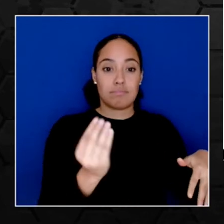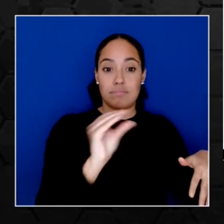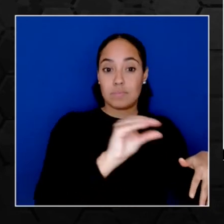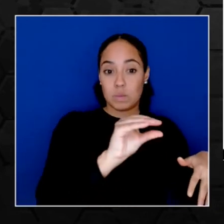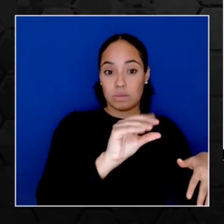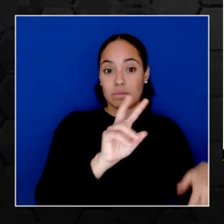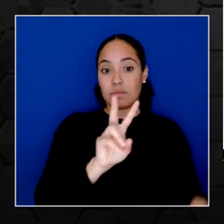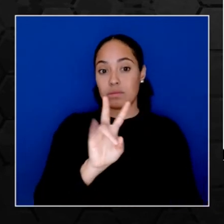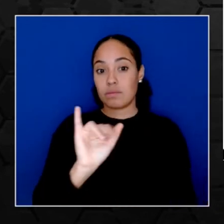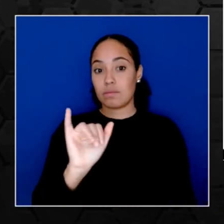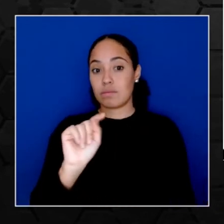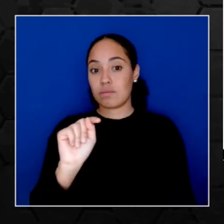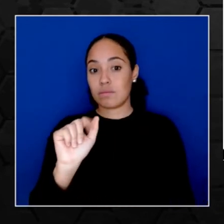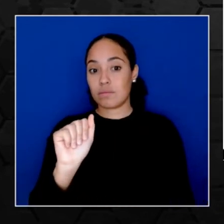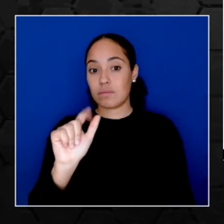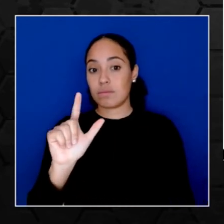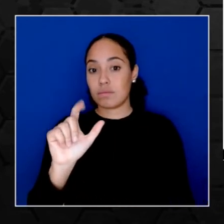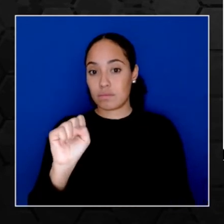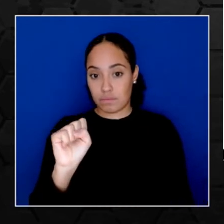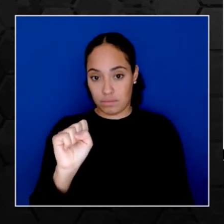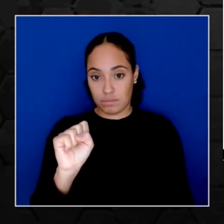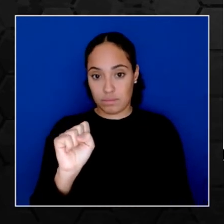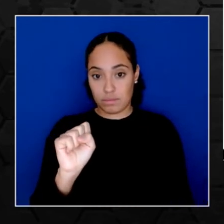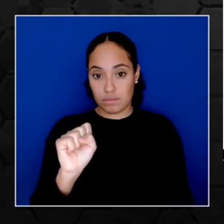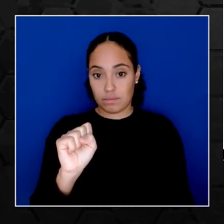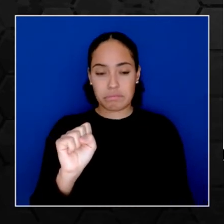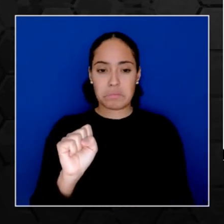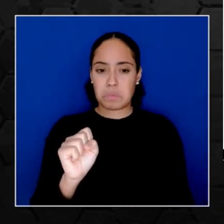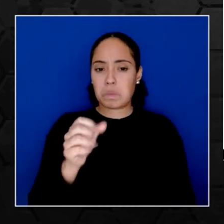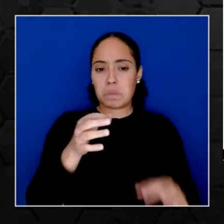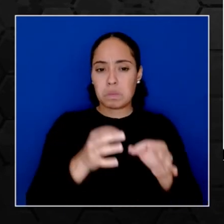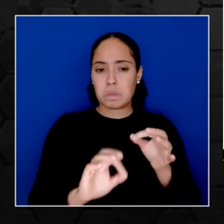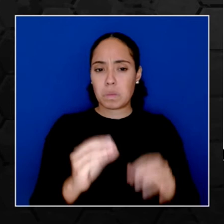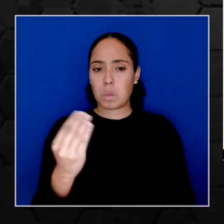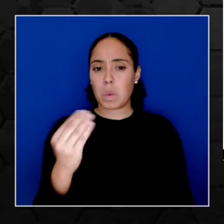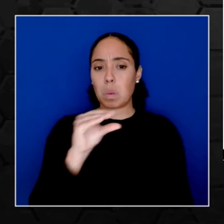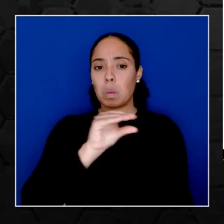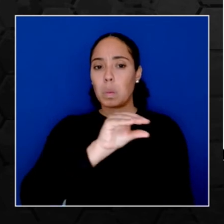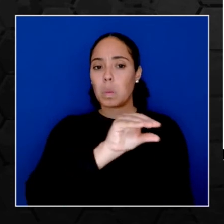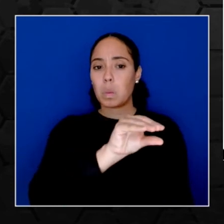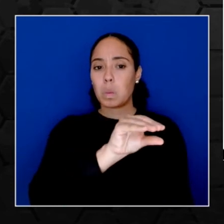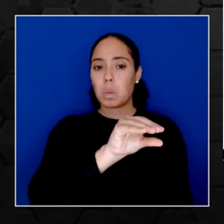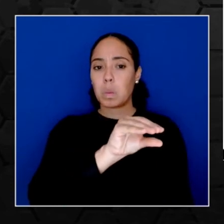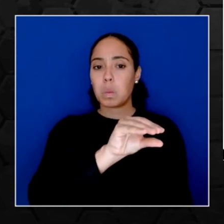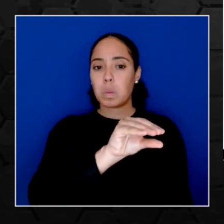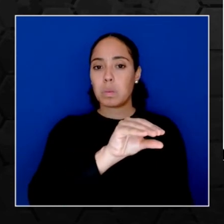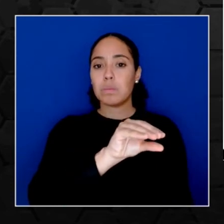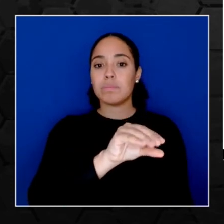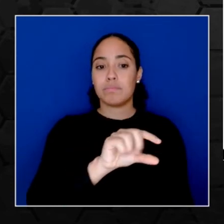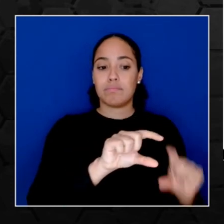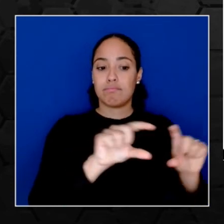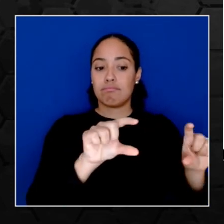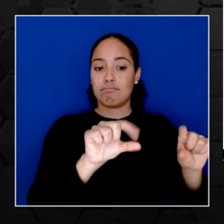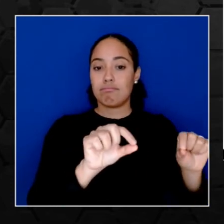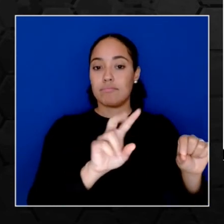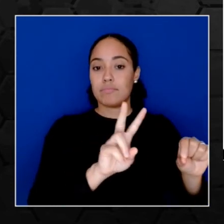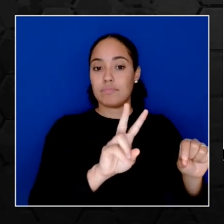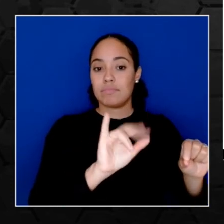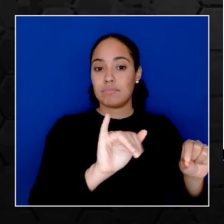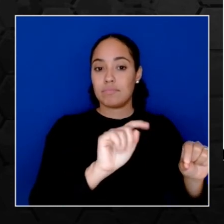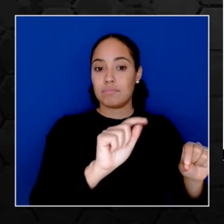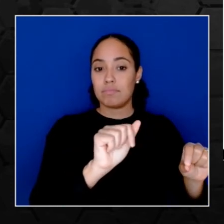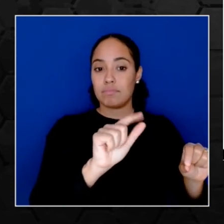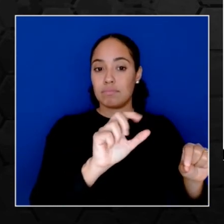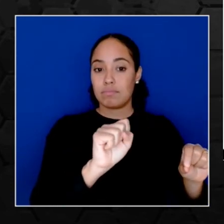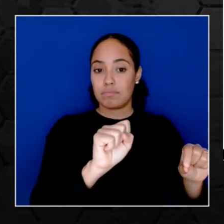So I have just entered a simple prompt box asking them to enter the word vital in two places because those are two